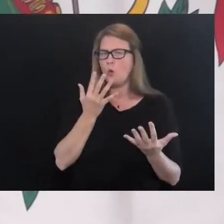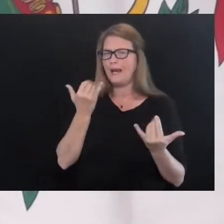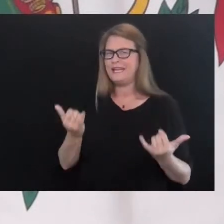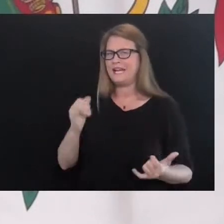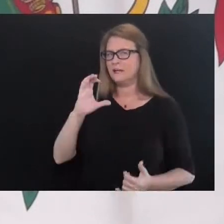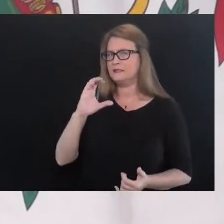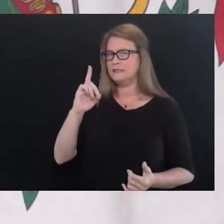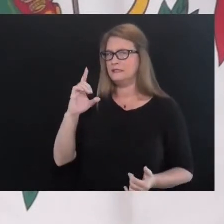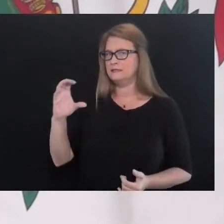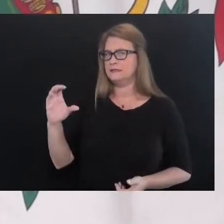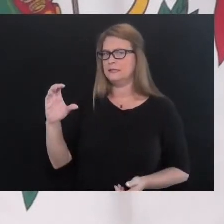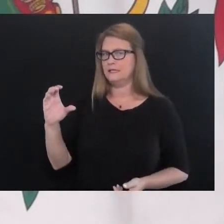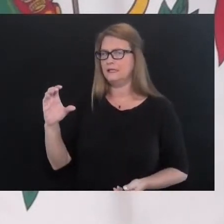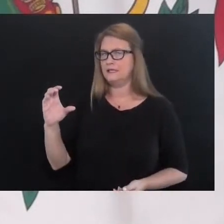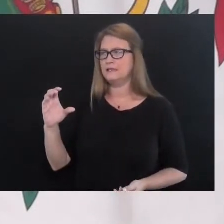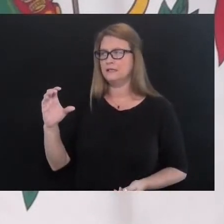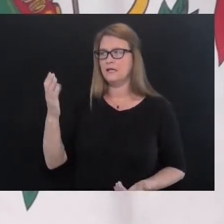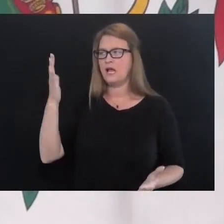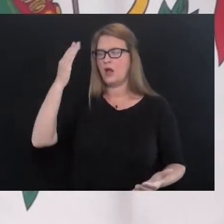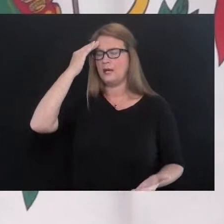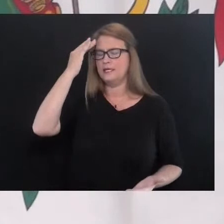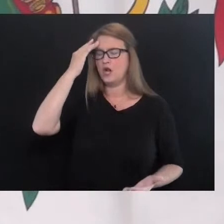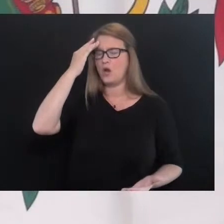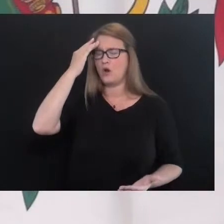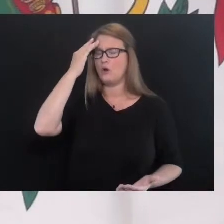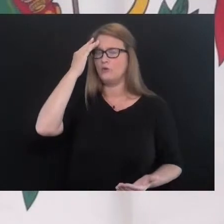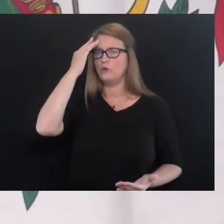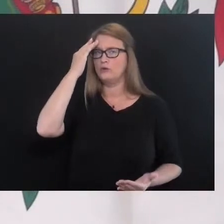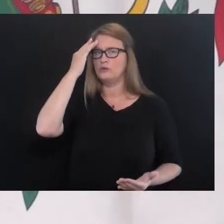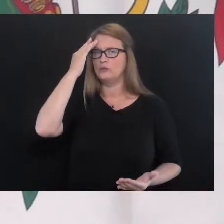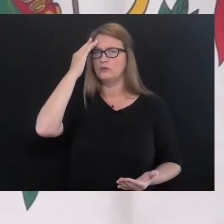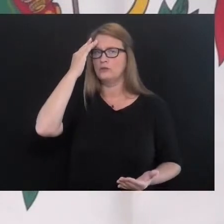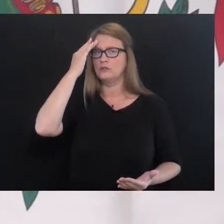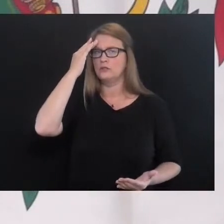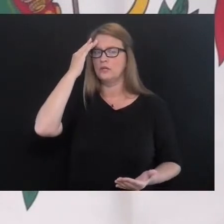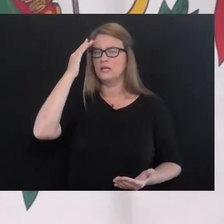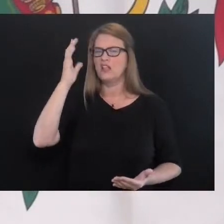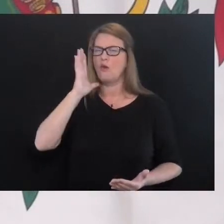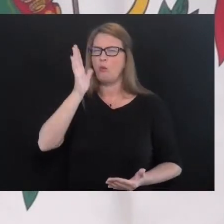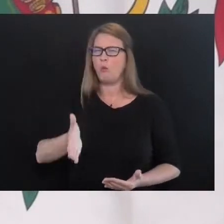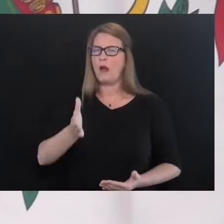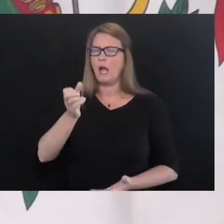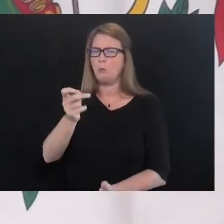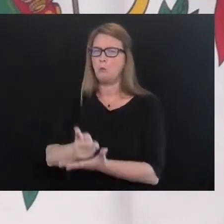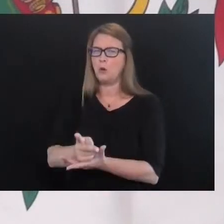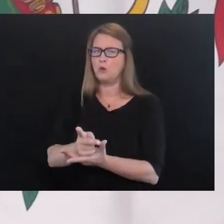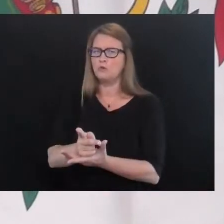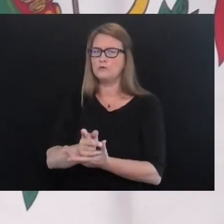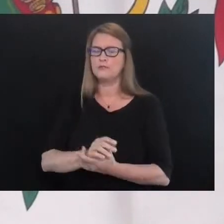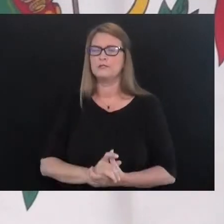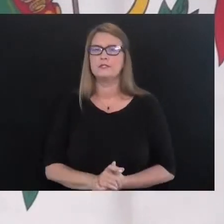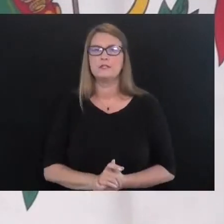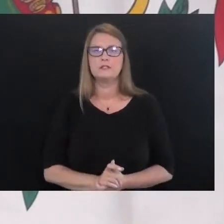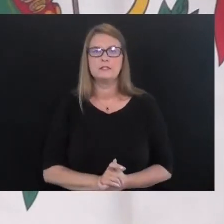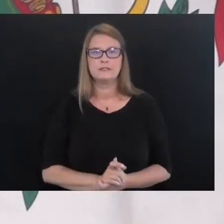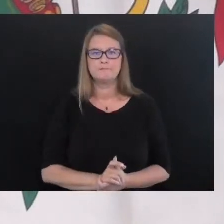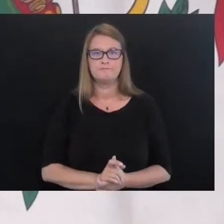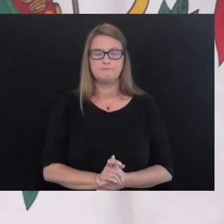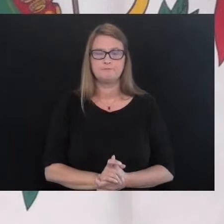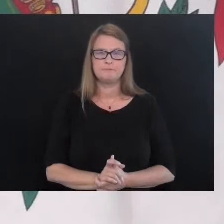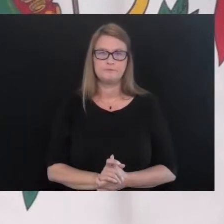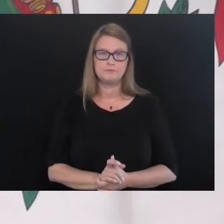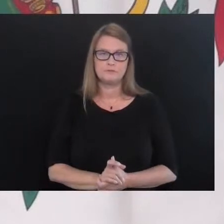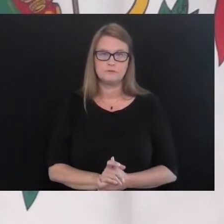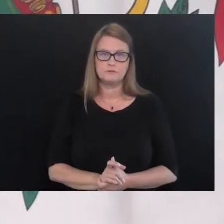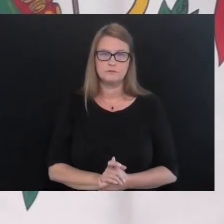CDC, but I know it's the absolute, you know, given that that's going to come, and without any question, we need to